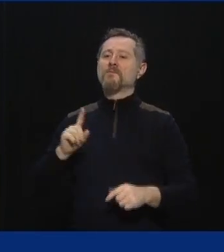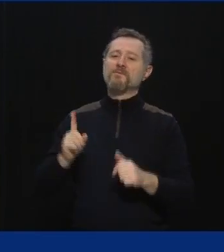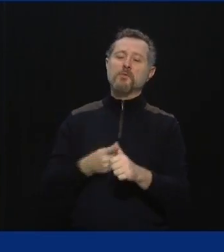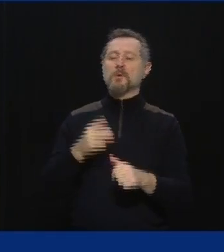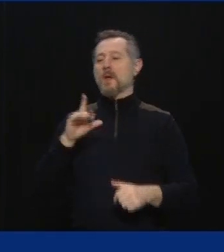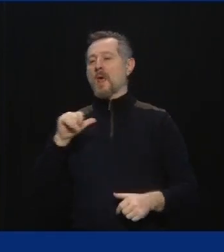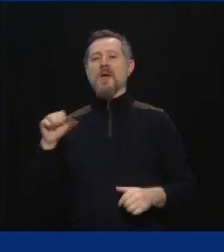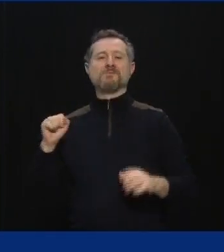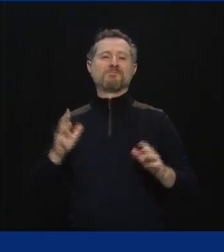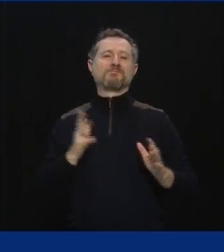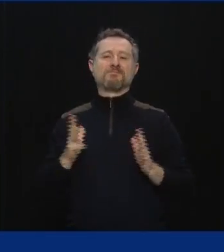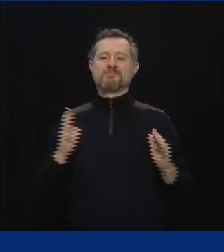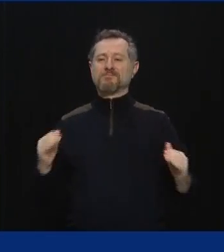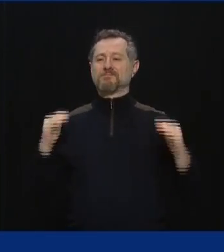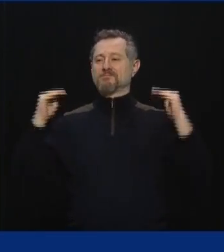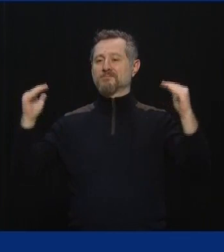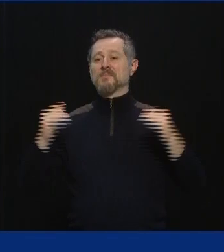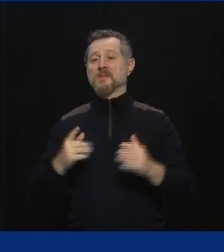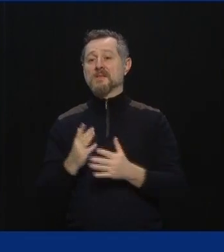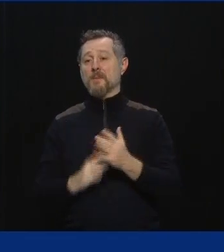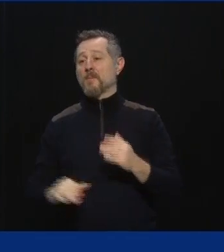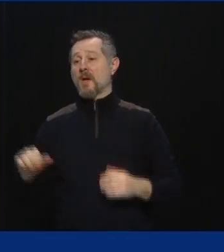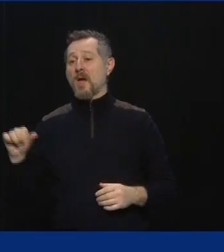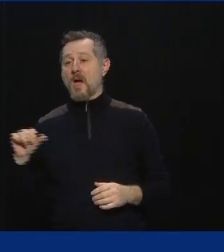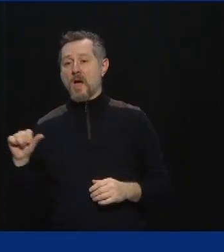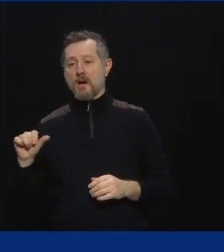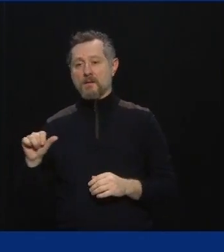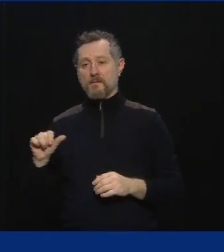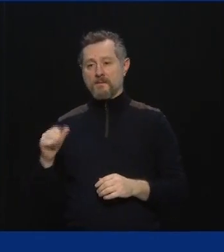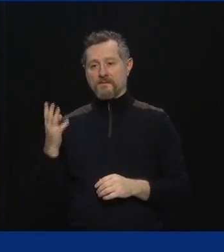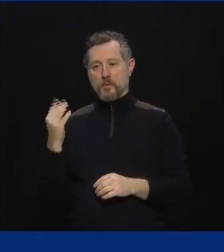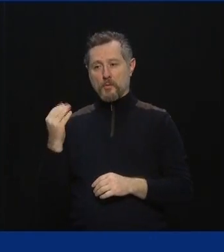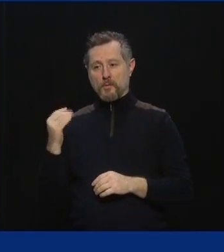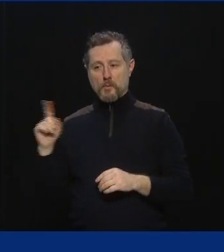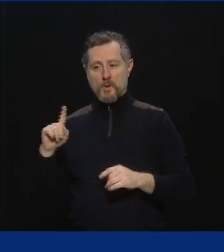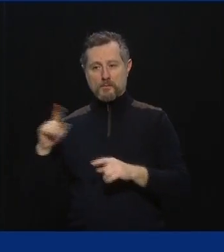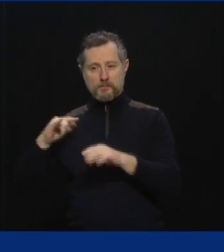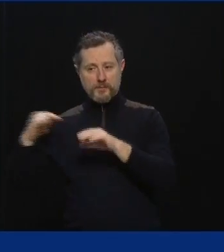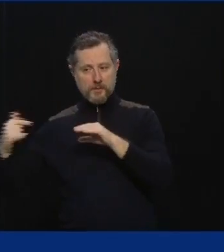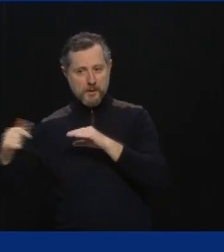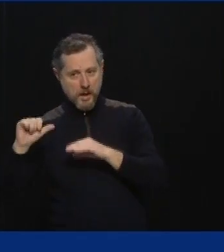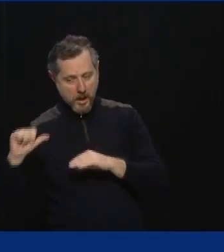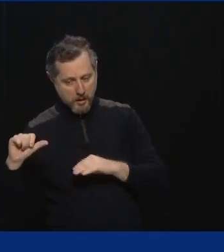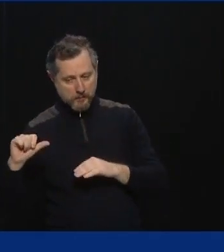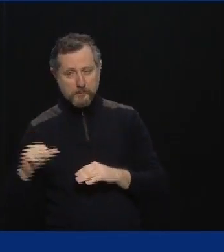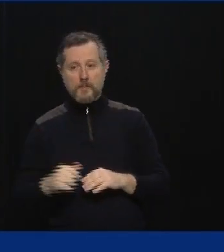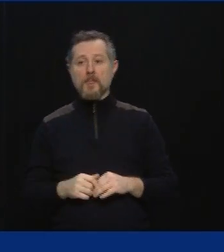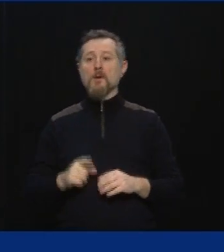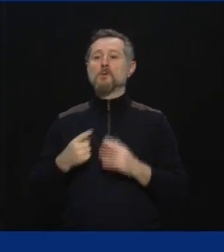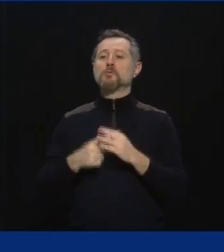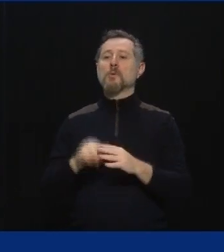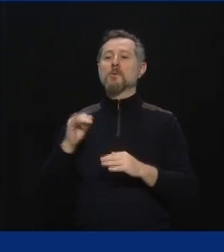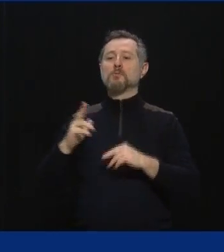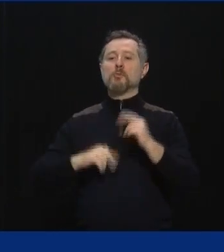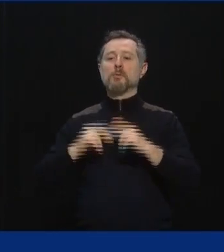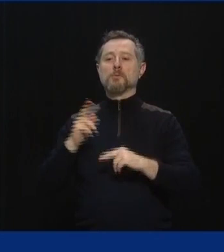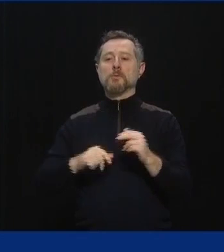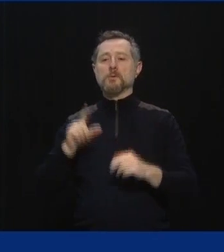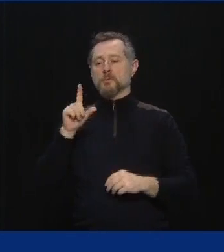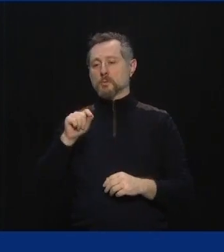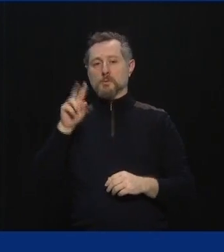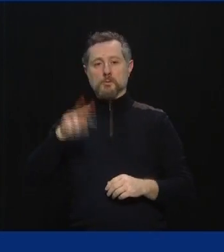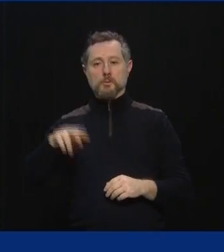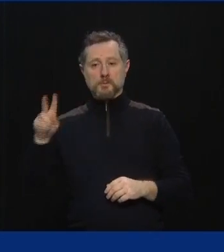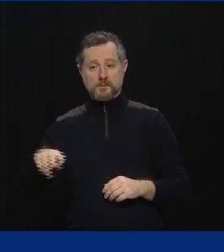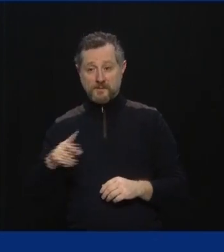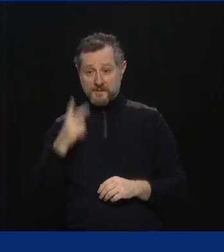phase A is going to be 14 gates after we start construction in 2022. Can I repeat that? Did you hear